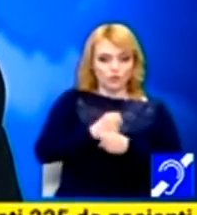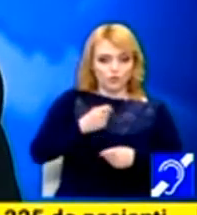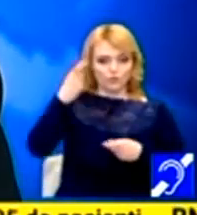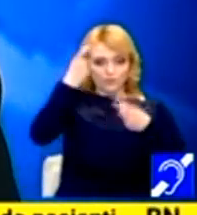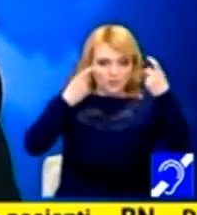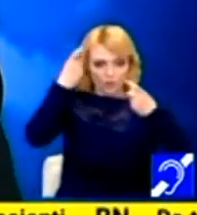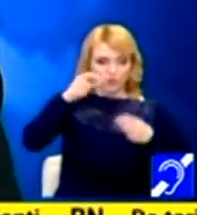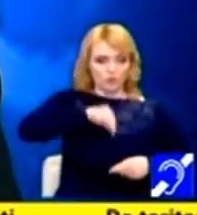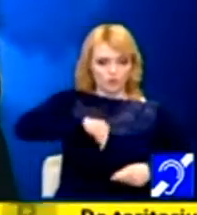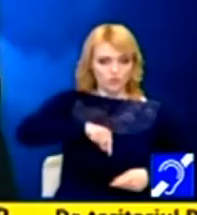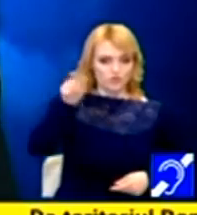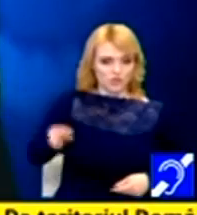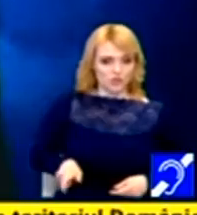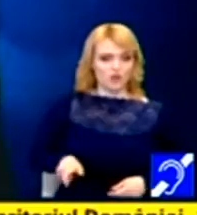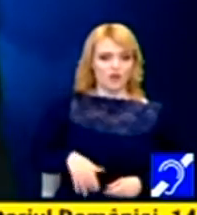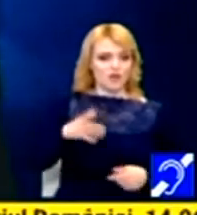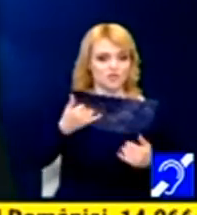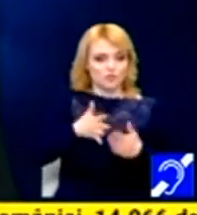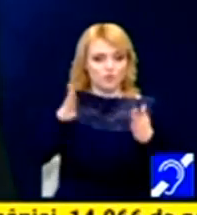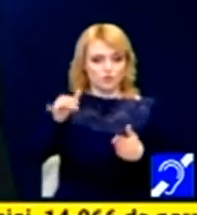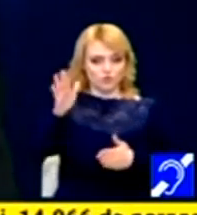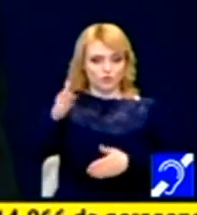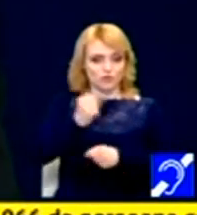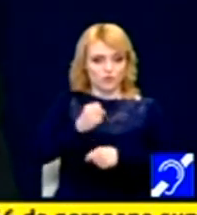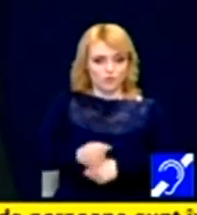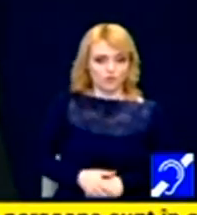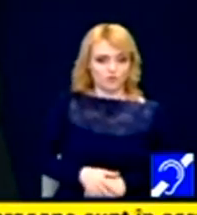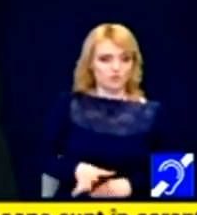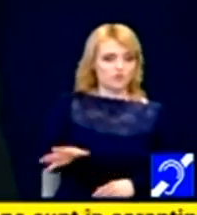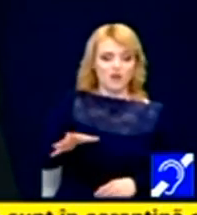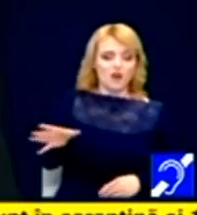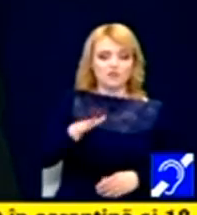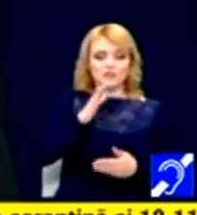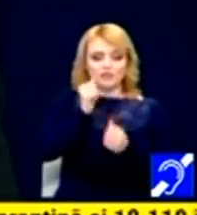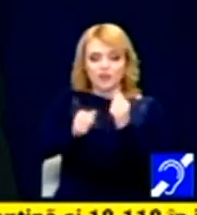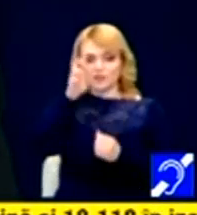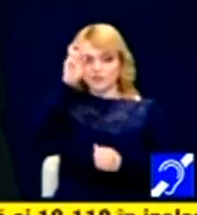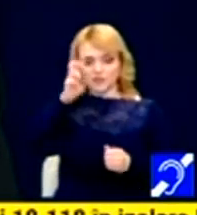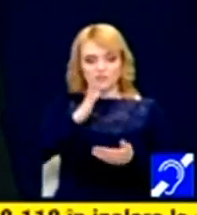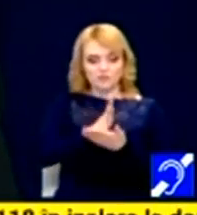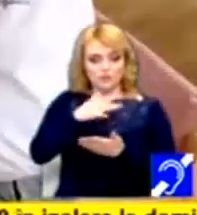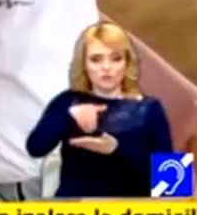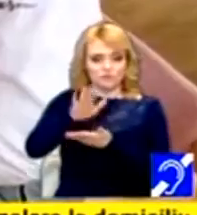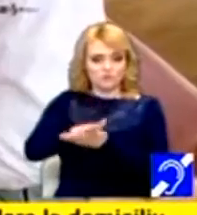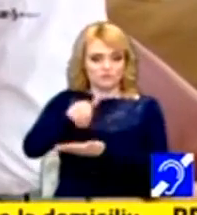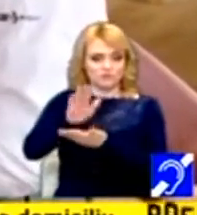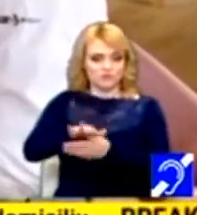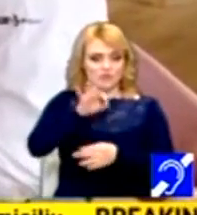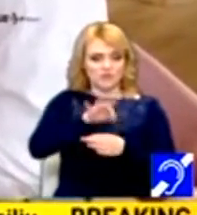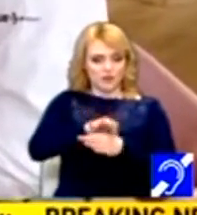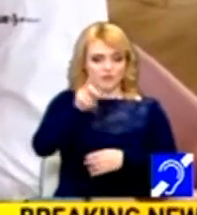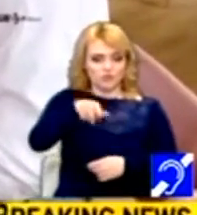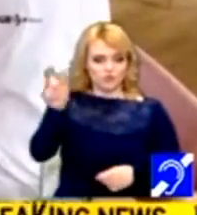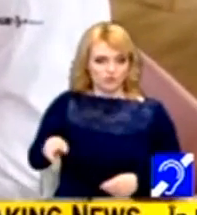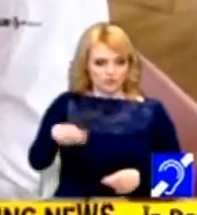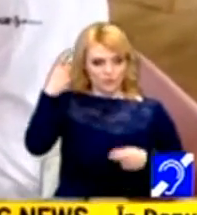is strongly committed to creating a world in which everyone, everywhere, as someone to turn to for psychological